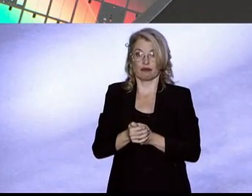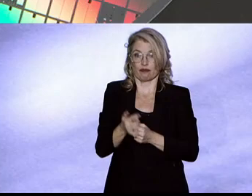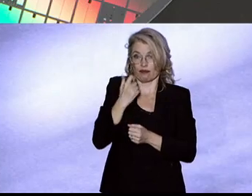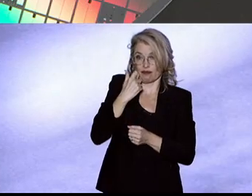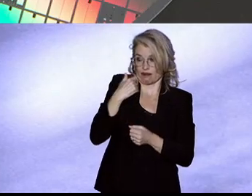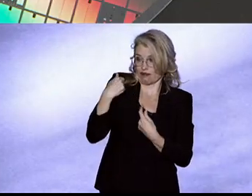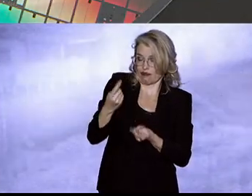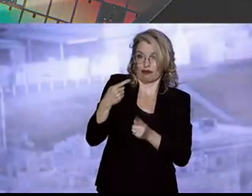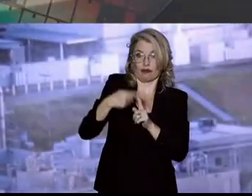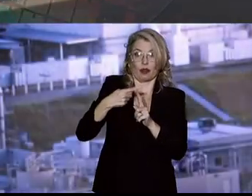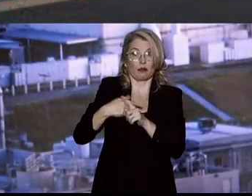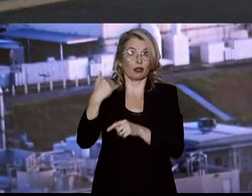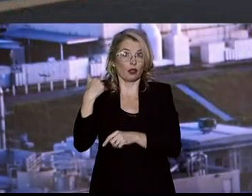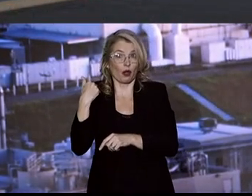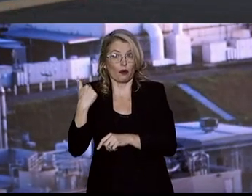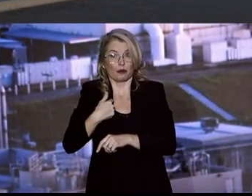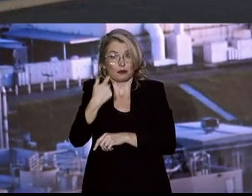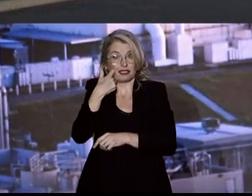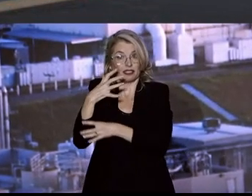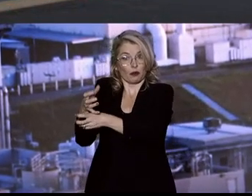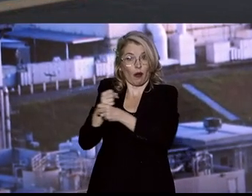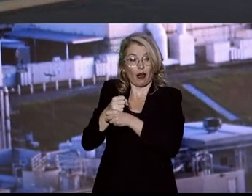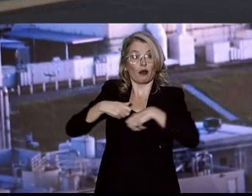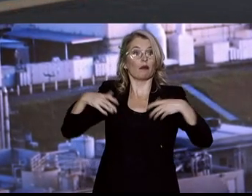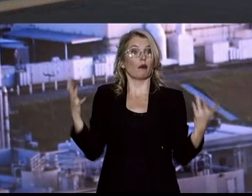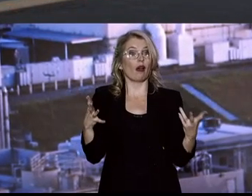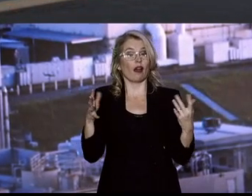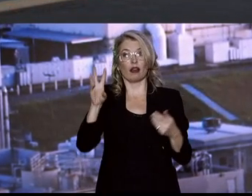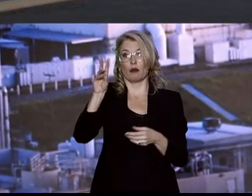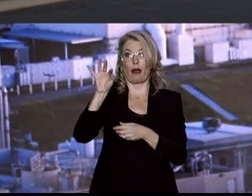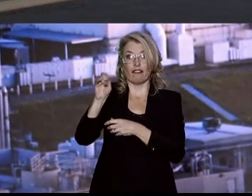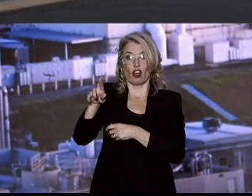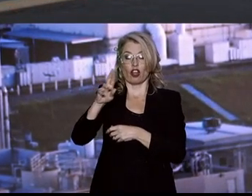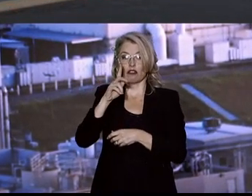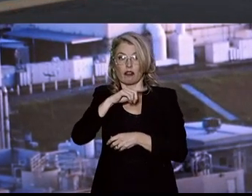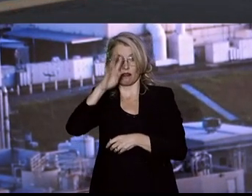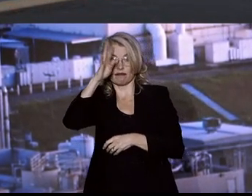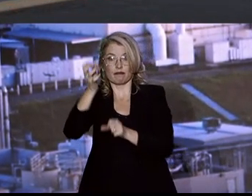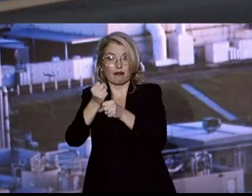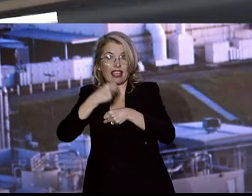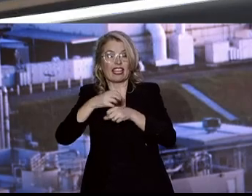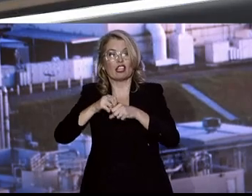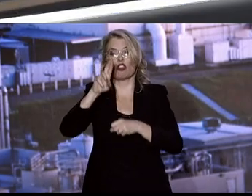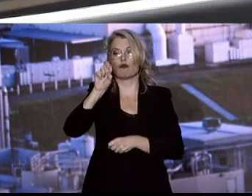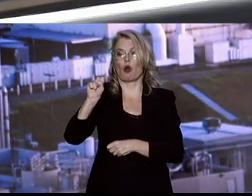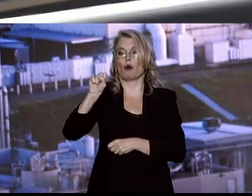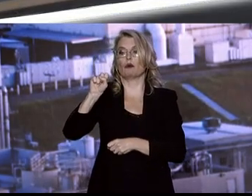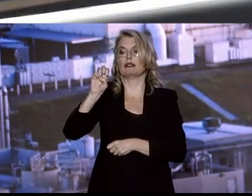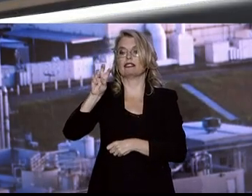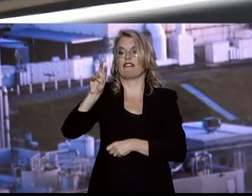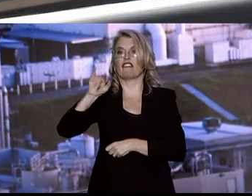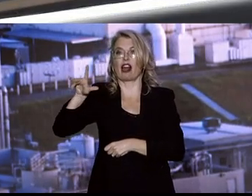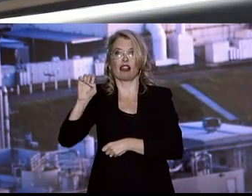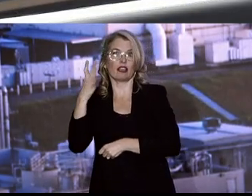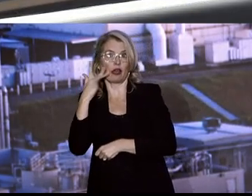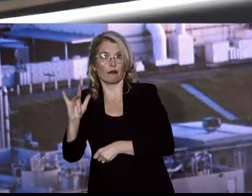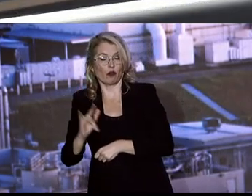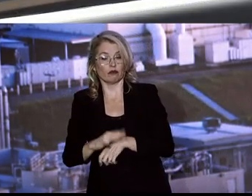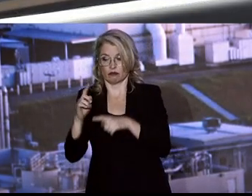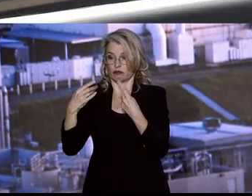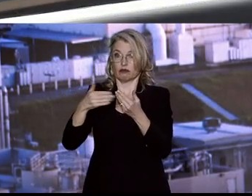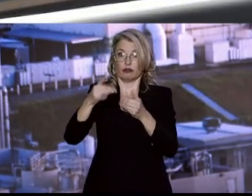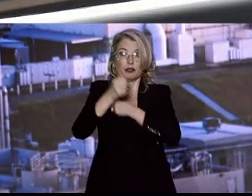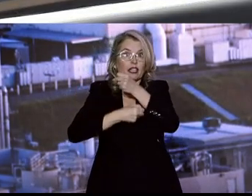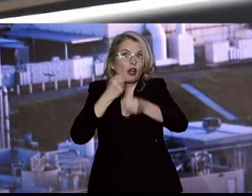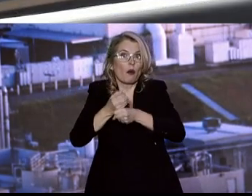we announced a few months ago, we recently acquired a wafer fab in Roseville, California. Over the next few years, we